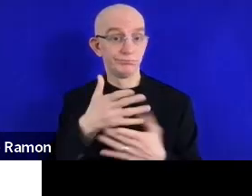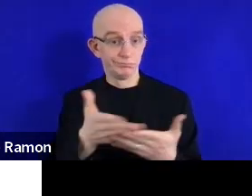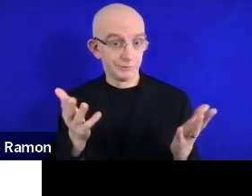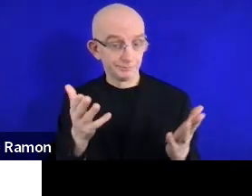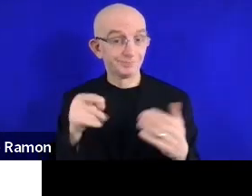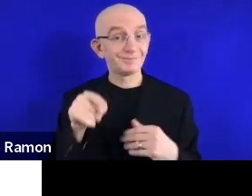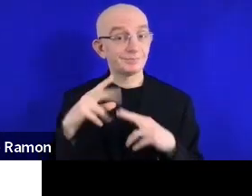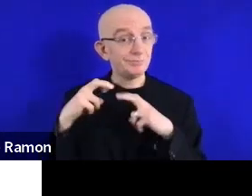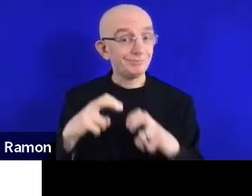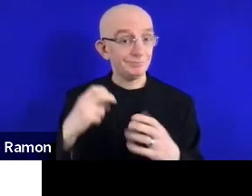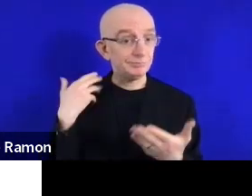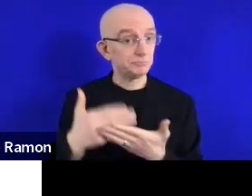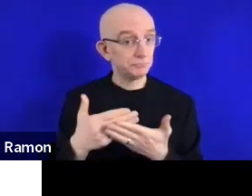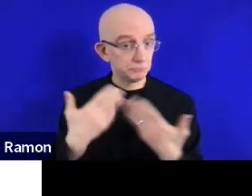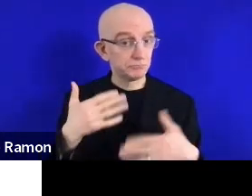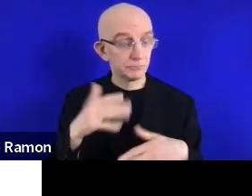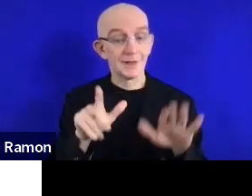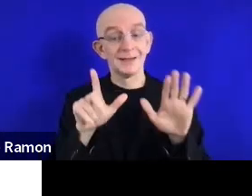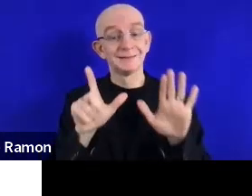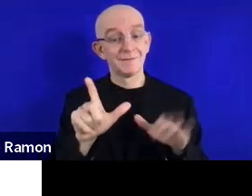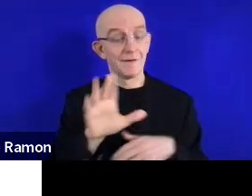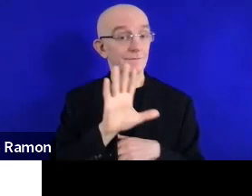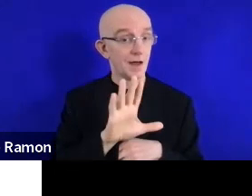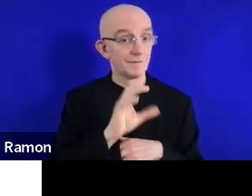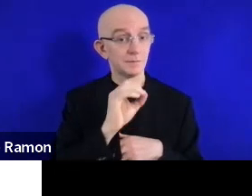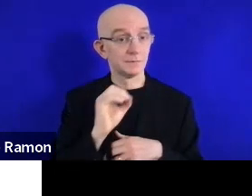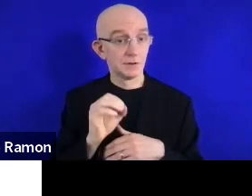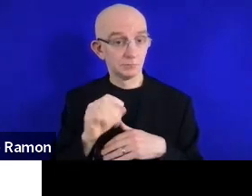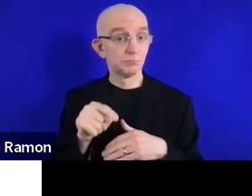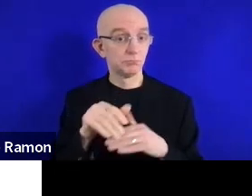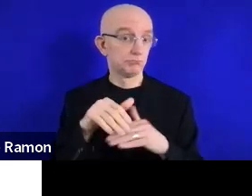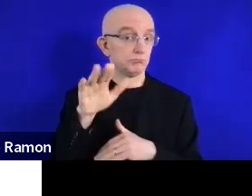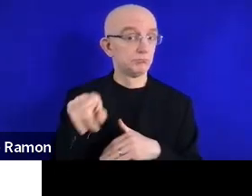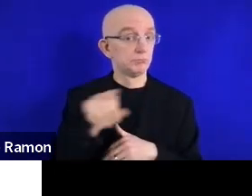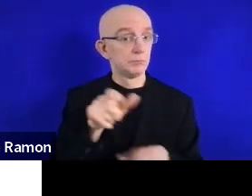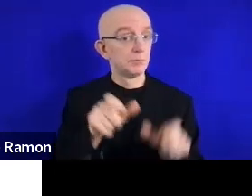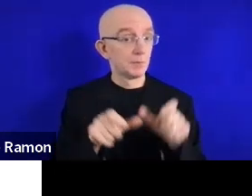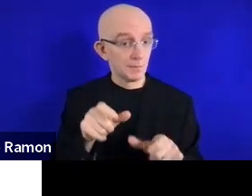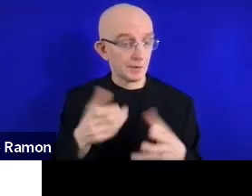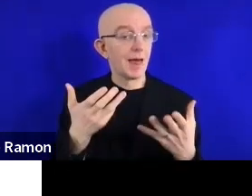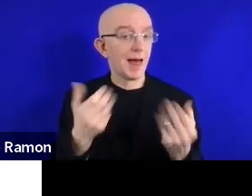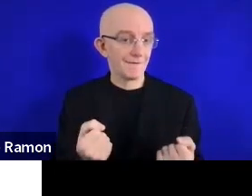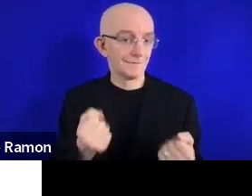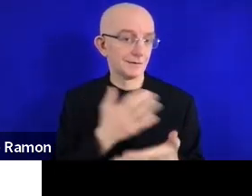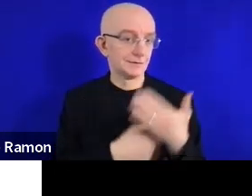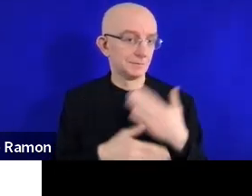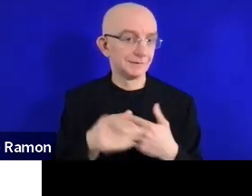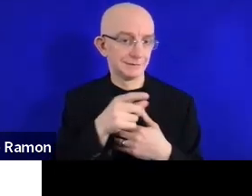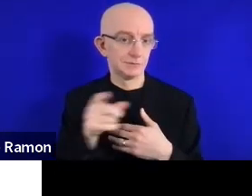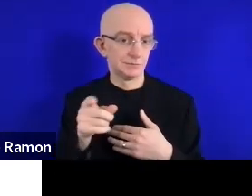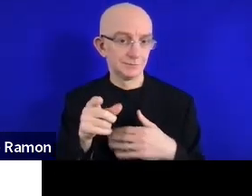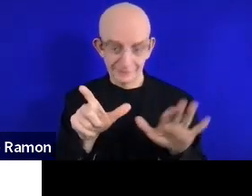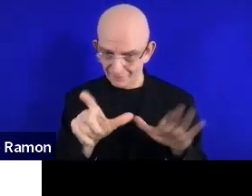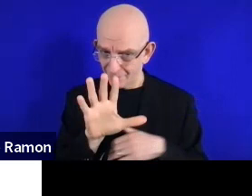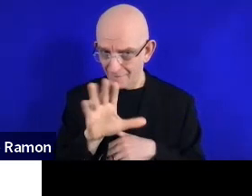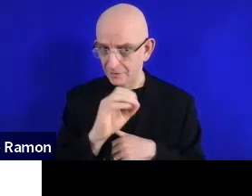$10 US, equivalent of Uganda shillings 22,000, and has increased now to